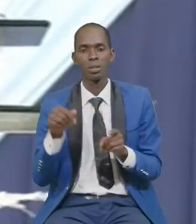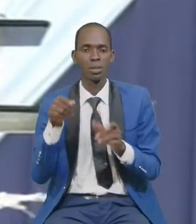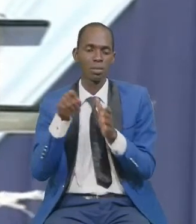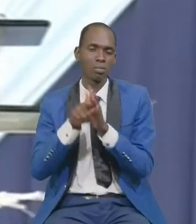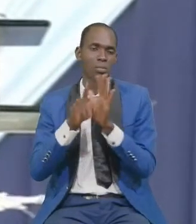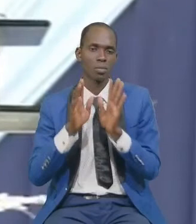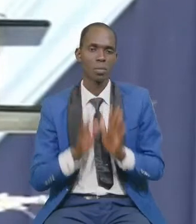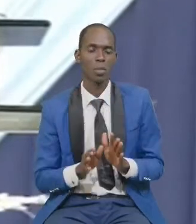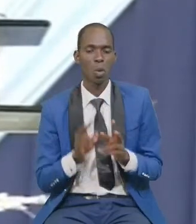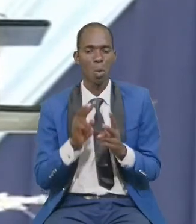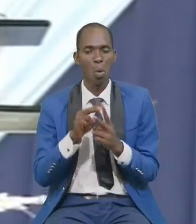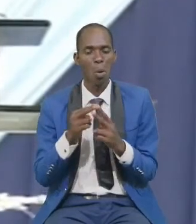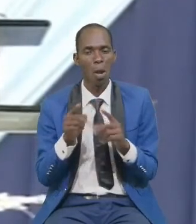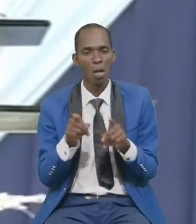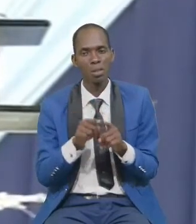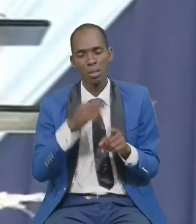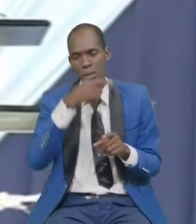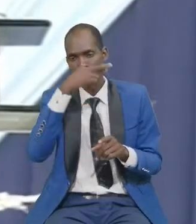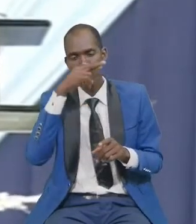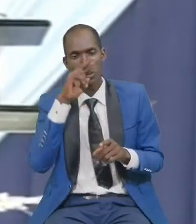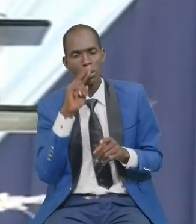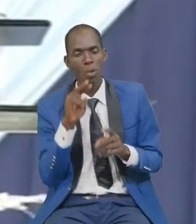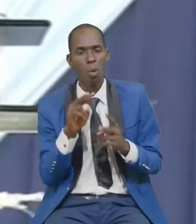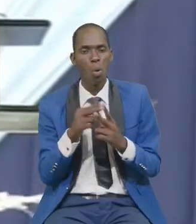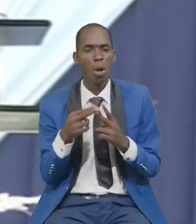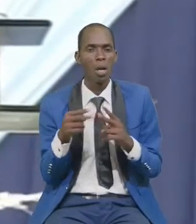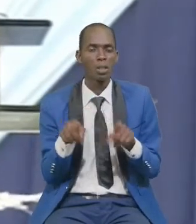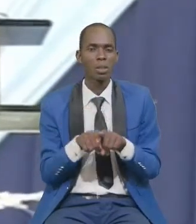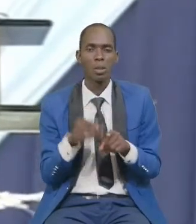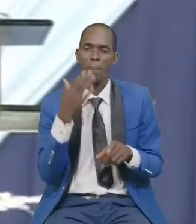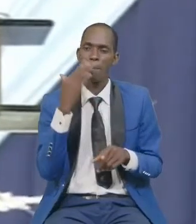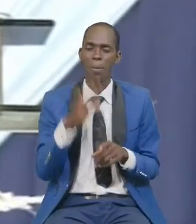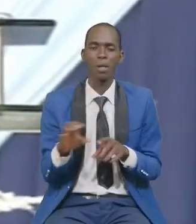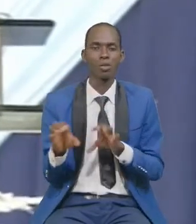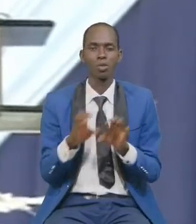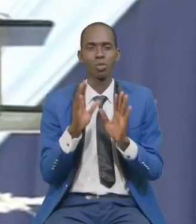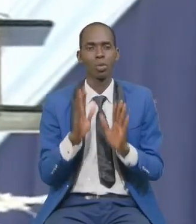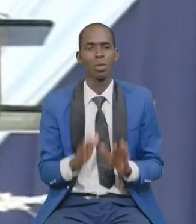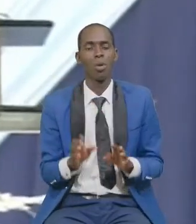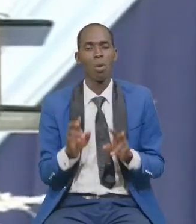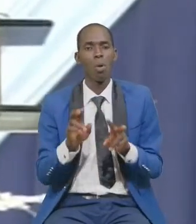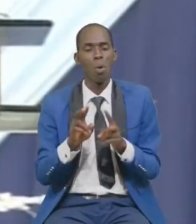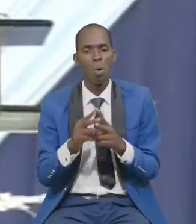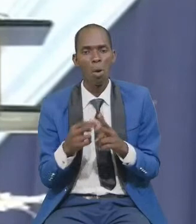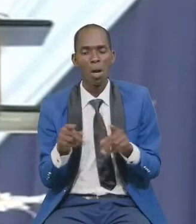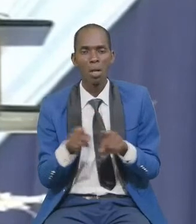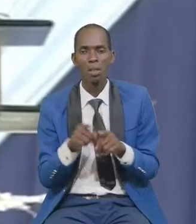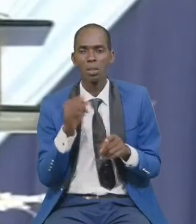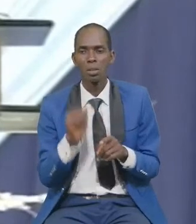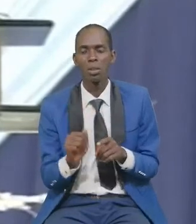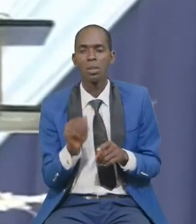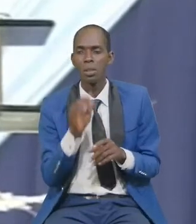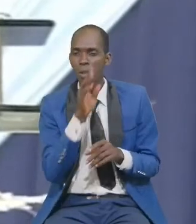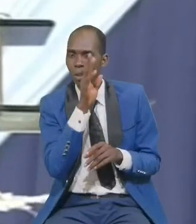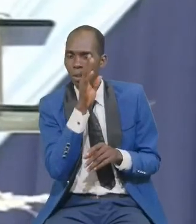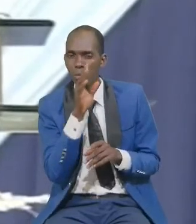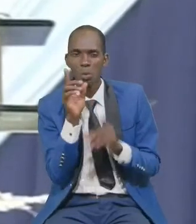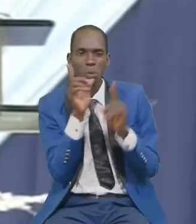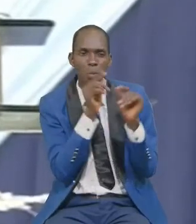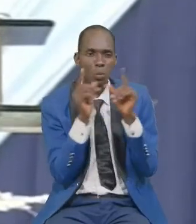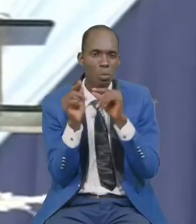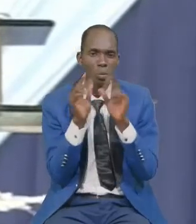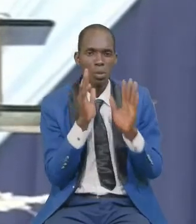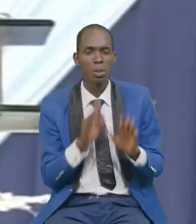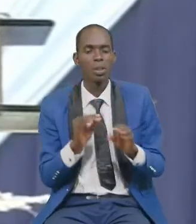as a thief, or as an evildoer, or as a busybody in other men's